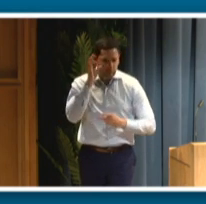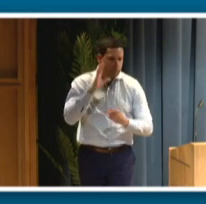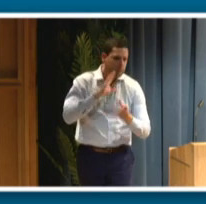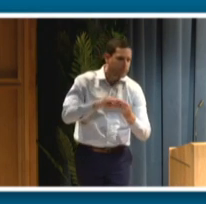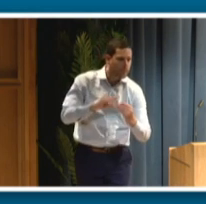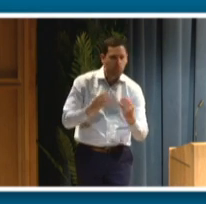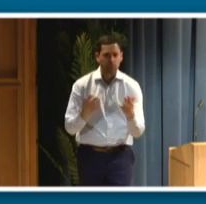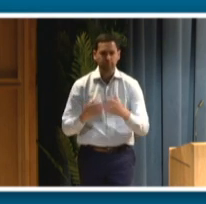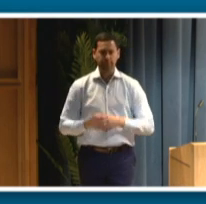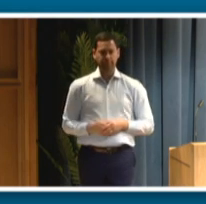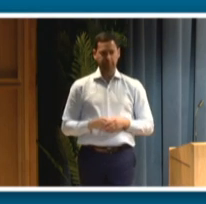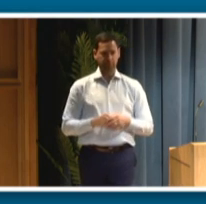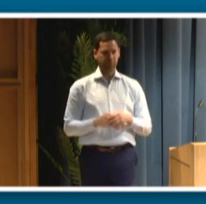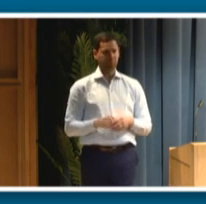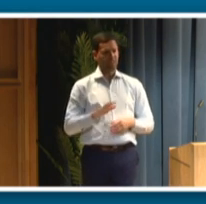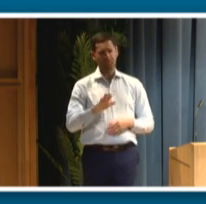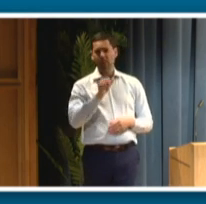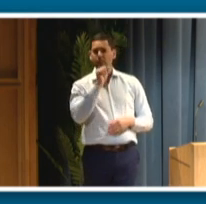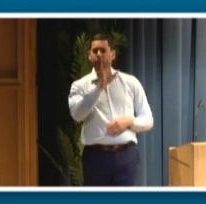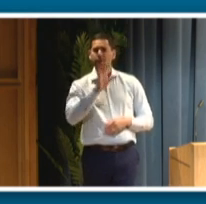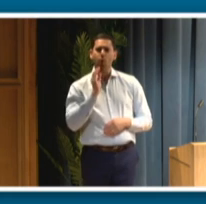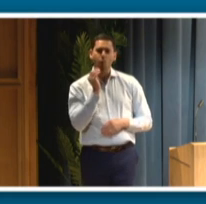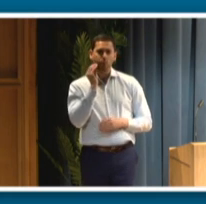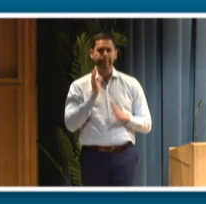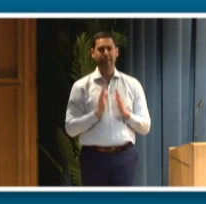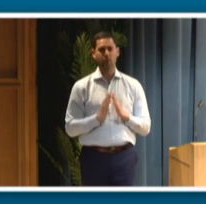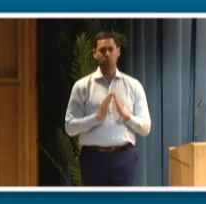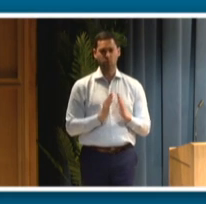know? That they love their hometowns,